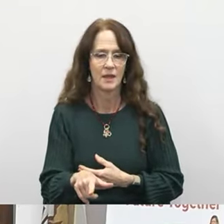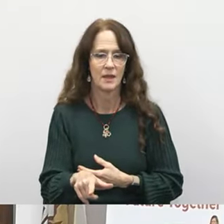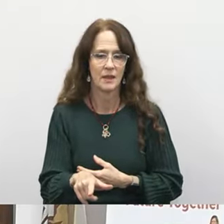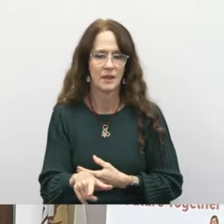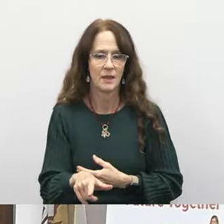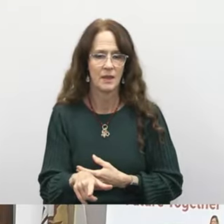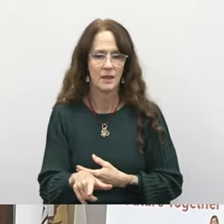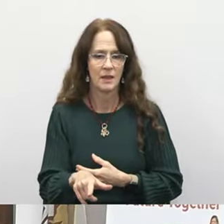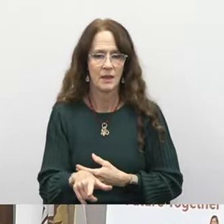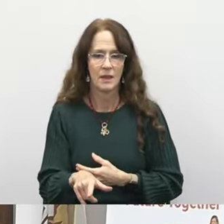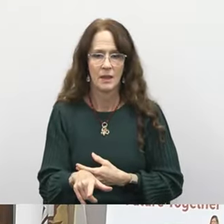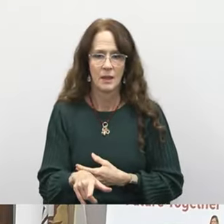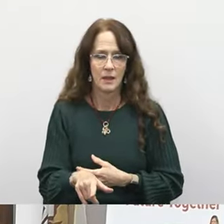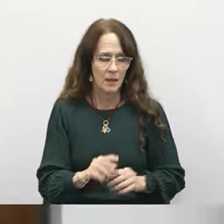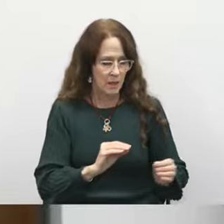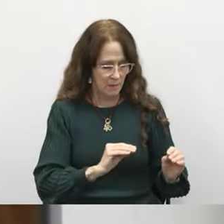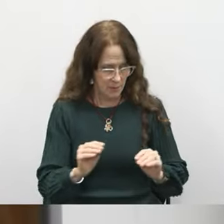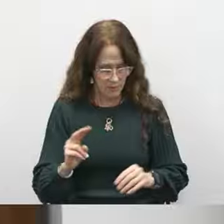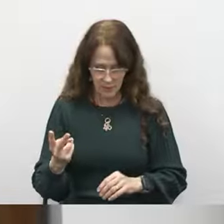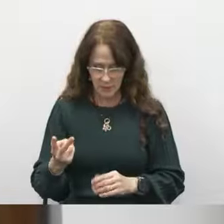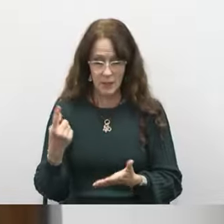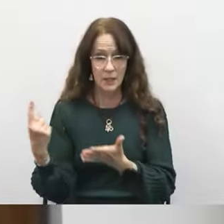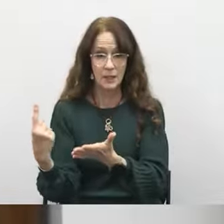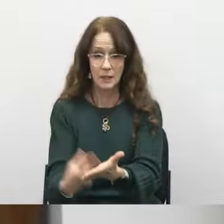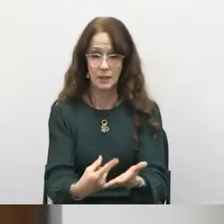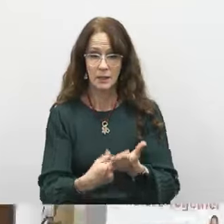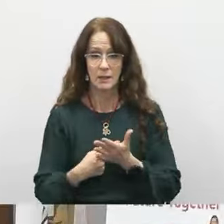so moved and seconded. Any discussion?